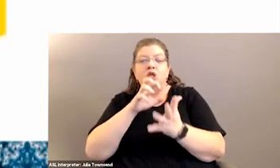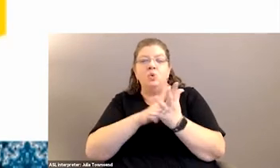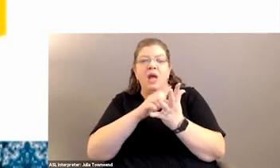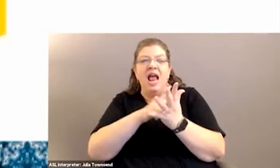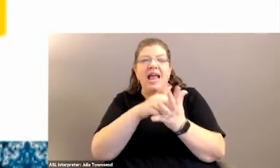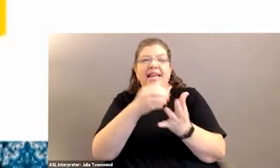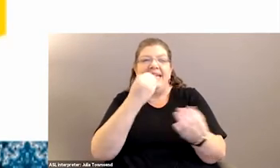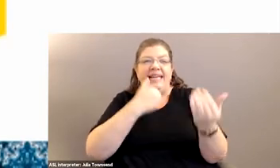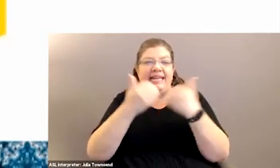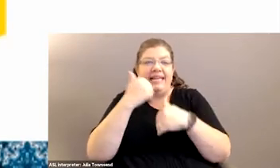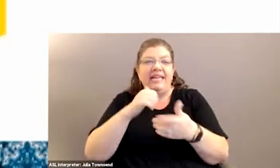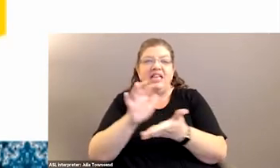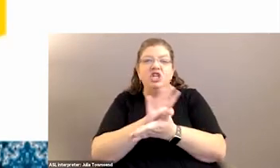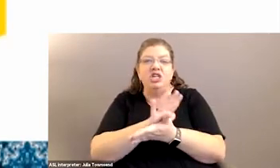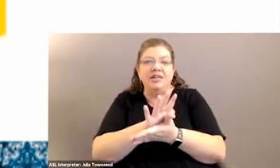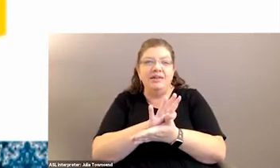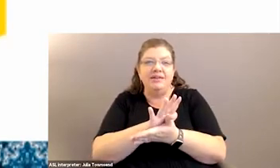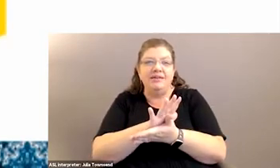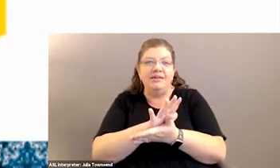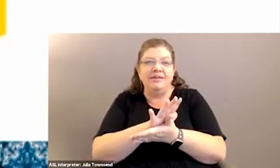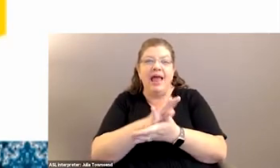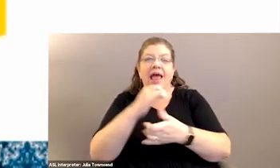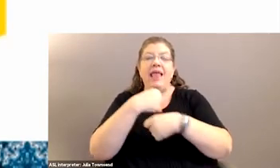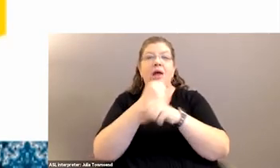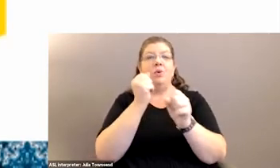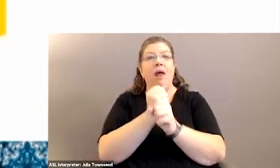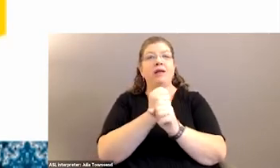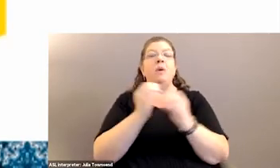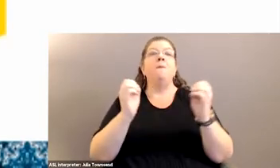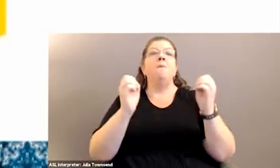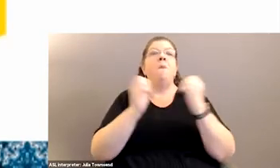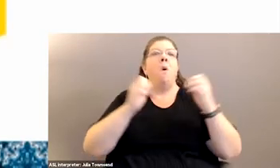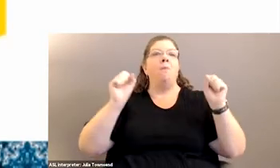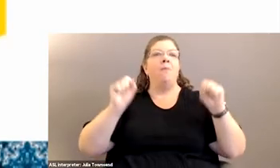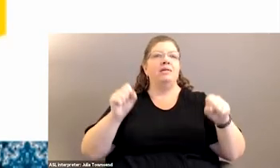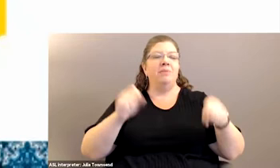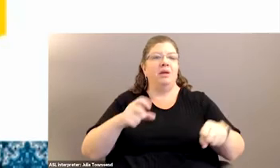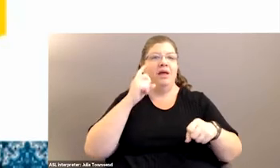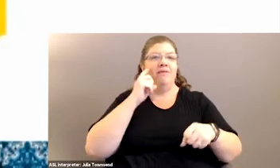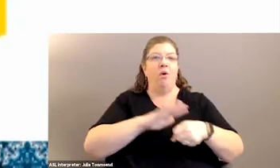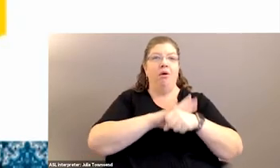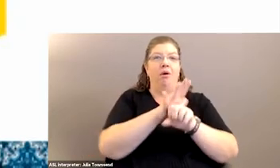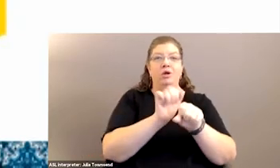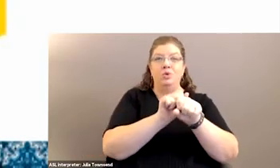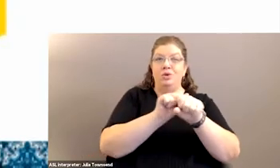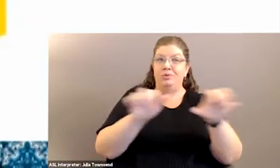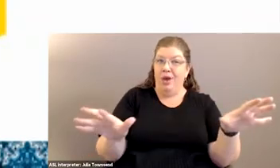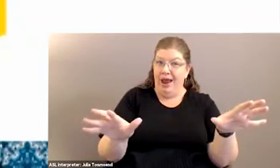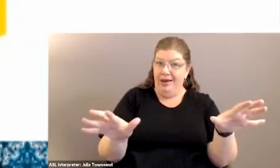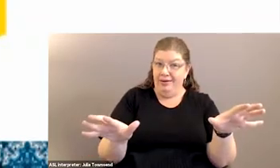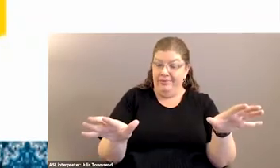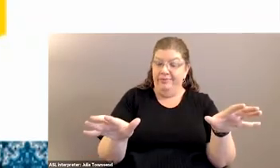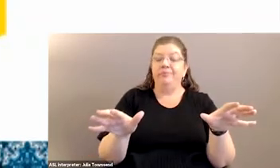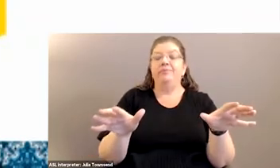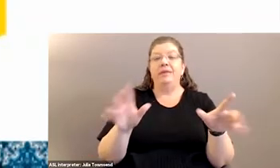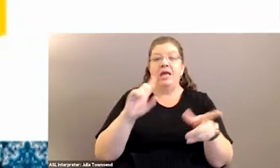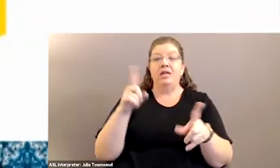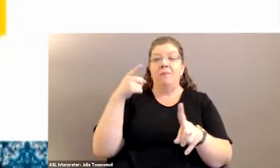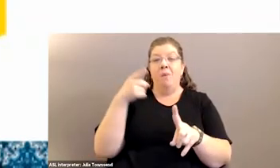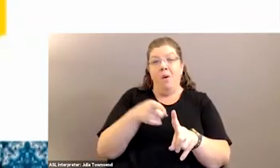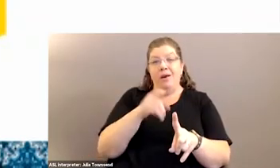cheese that creates more room for the virus to spread i made a point of really